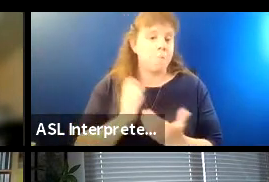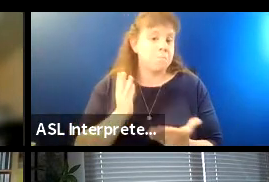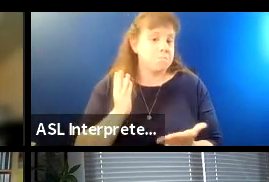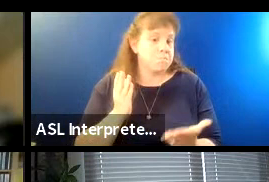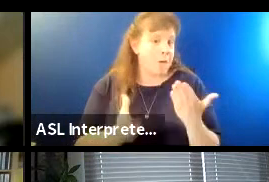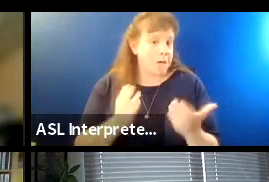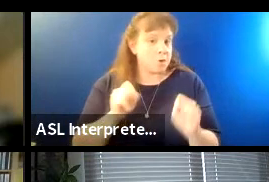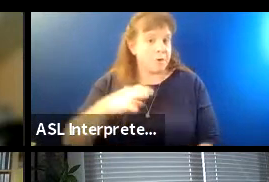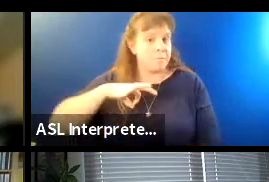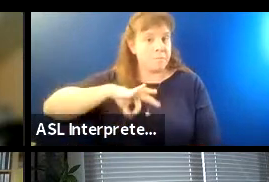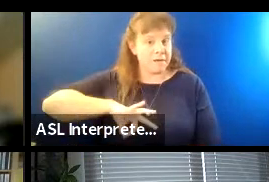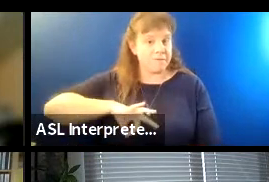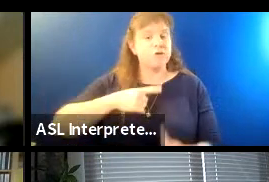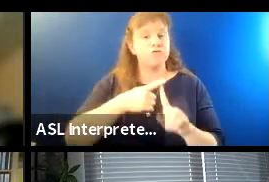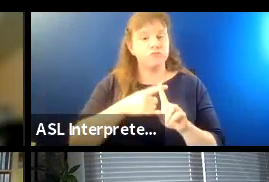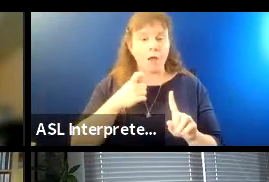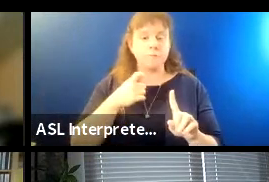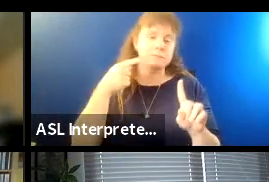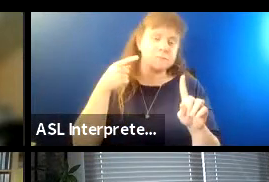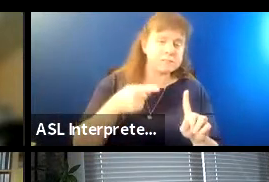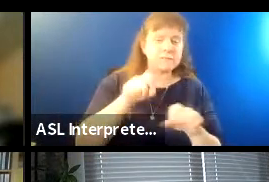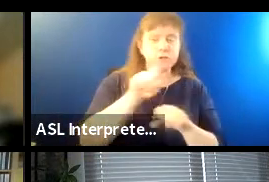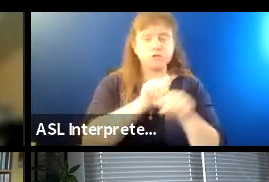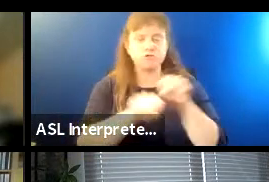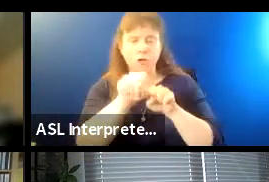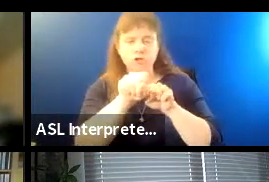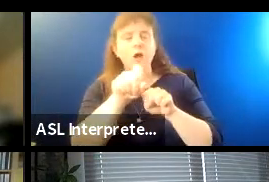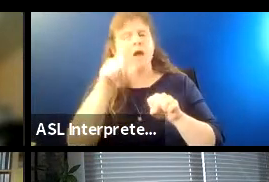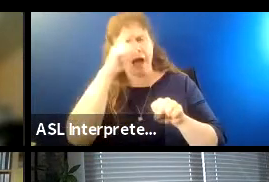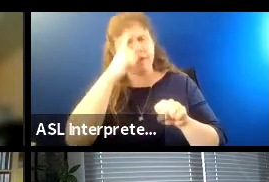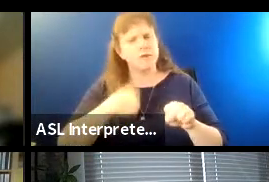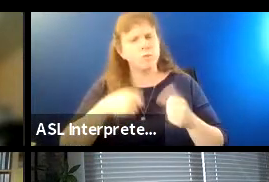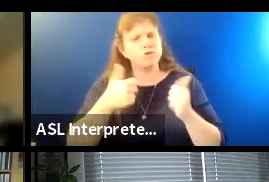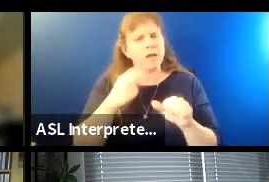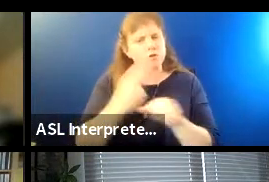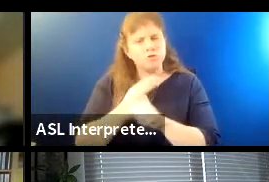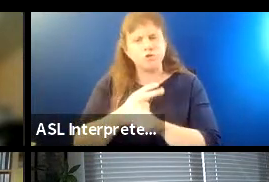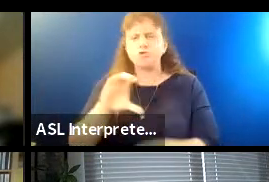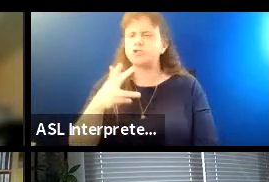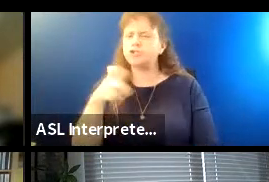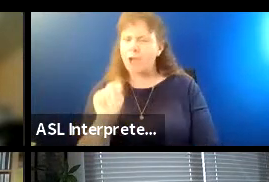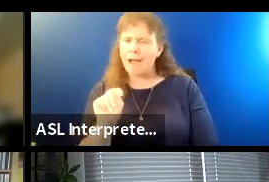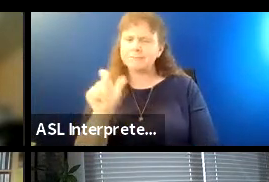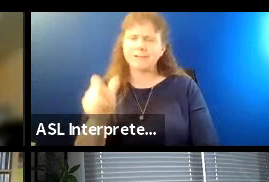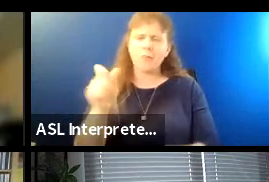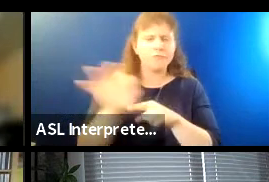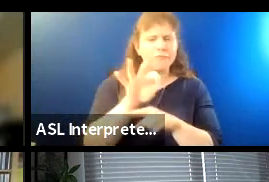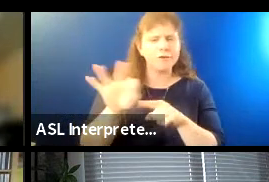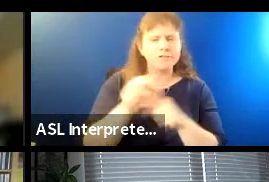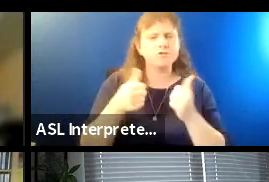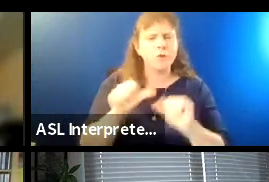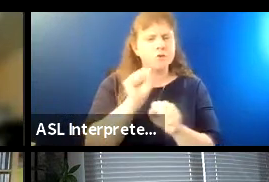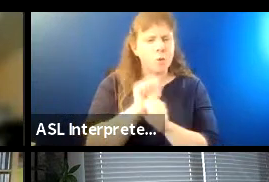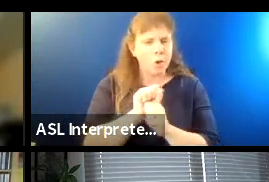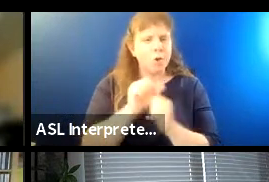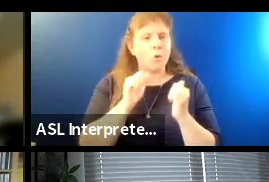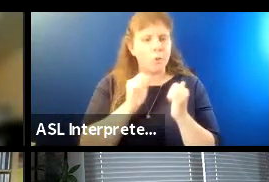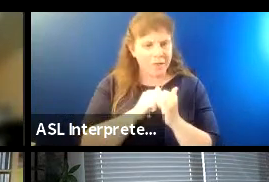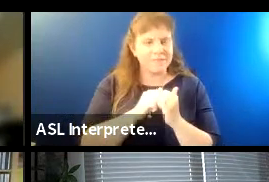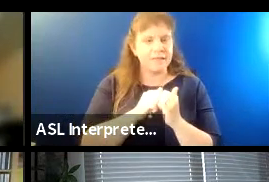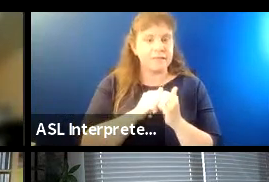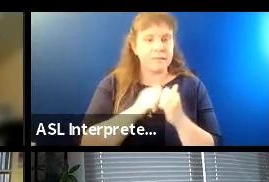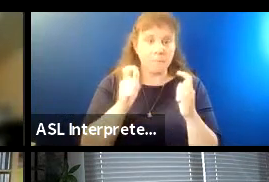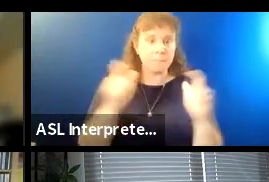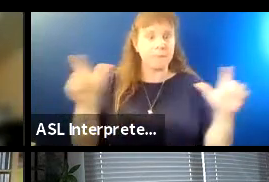benefited from subcommittees or structure. I think we tried to use what we could in terms of the chat and other functions to try to work with the size of